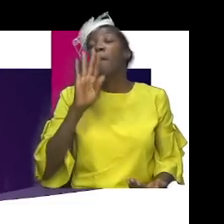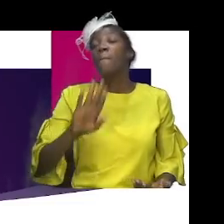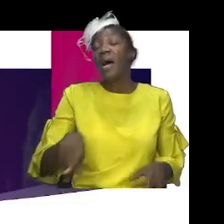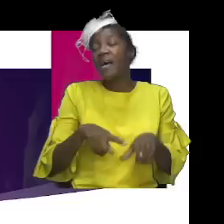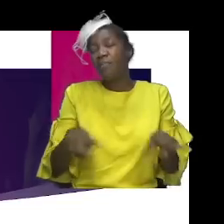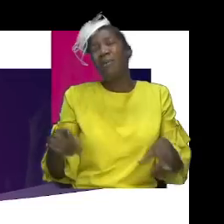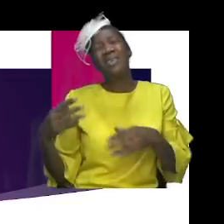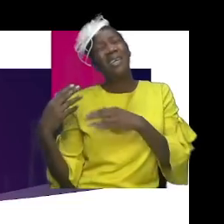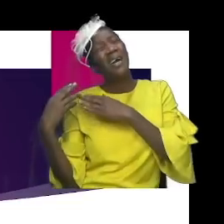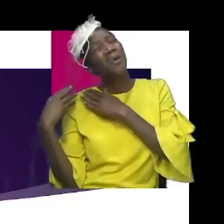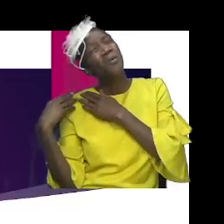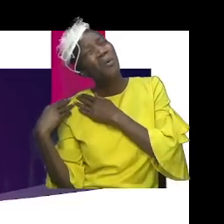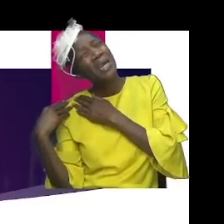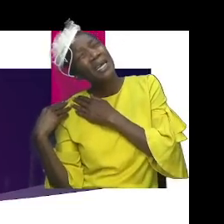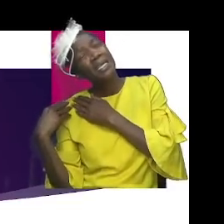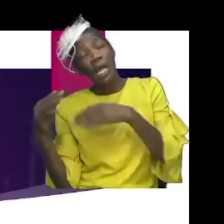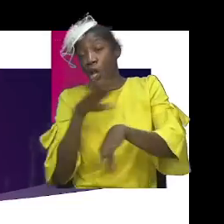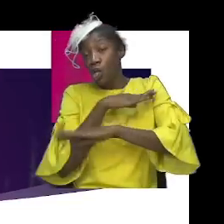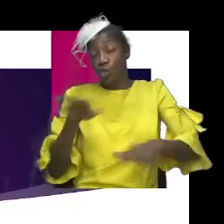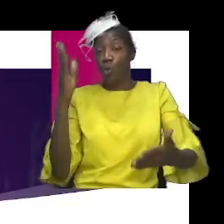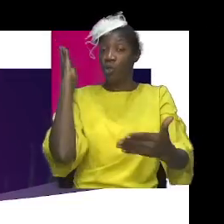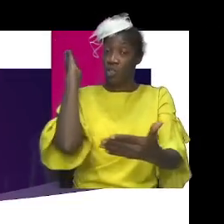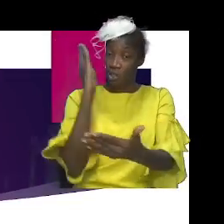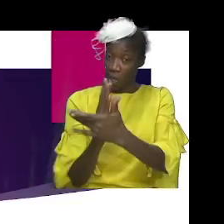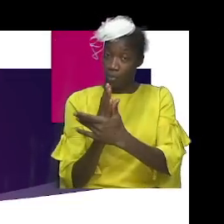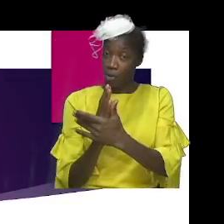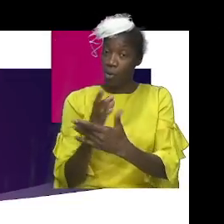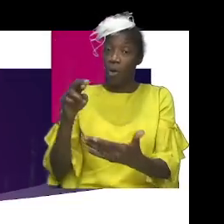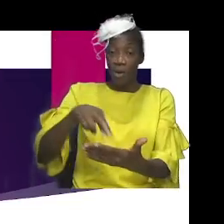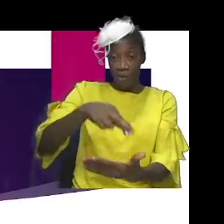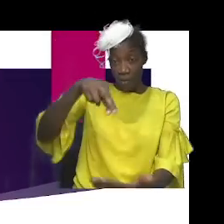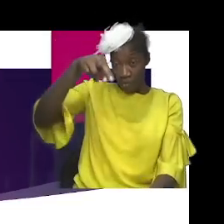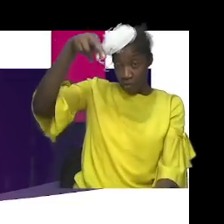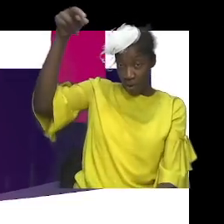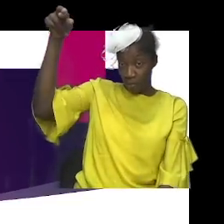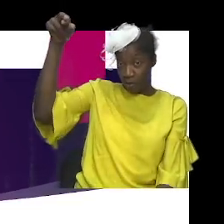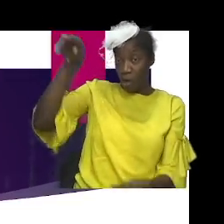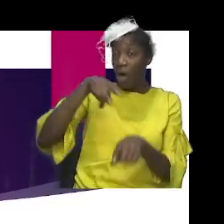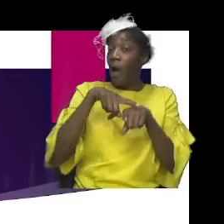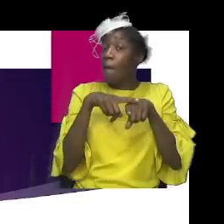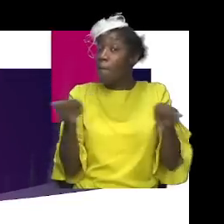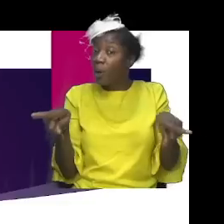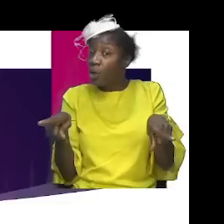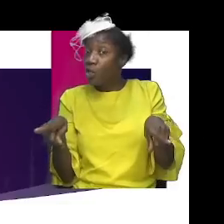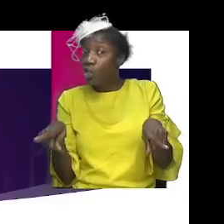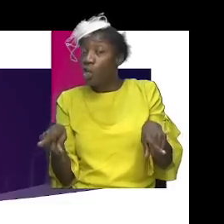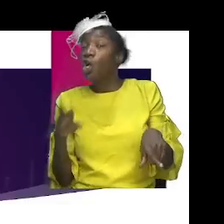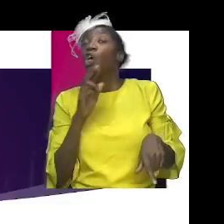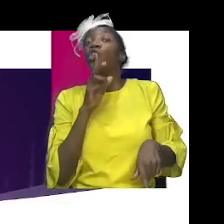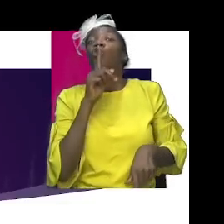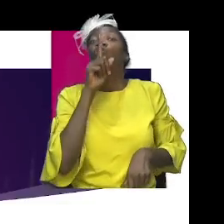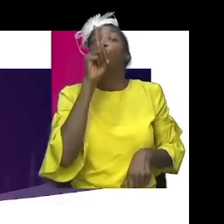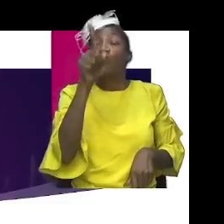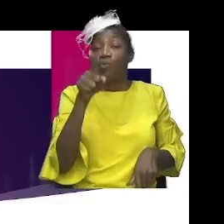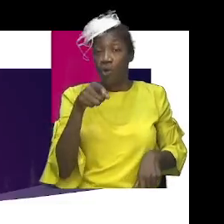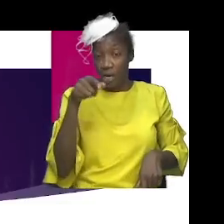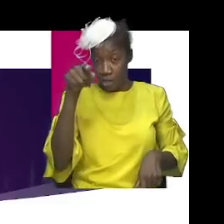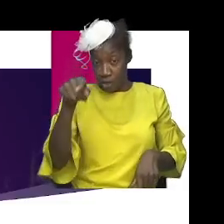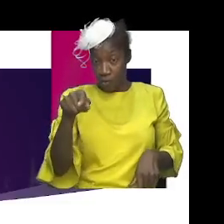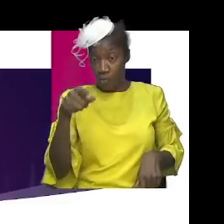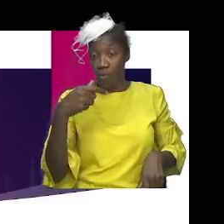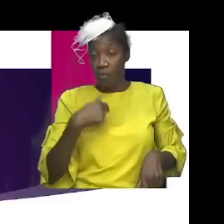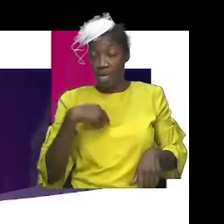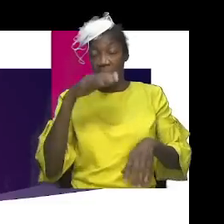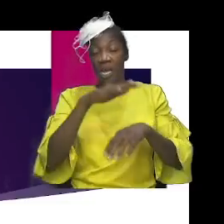not stop us from making it in the rapture. But certainly, we are going to be called before the Lord